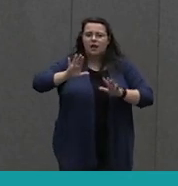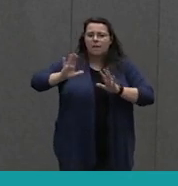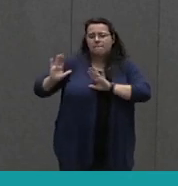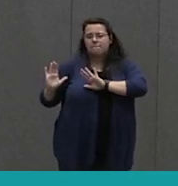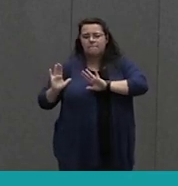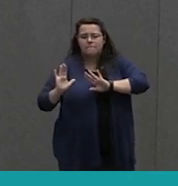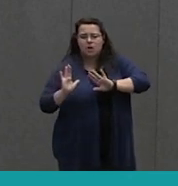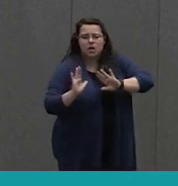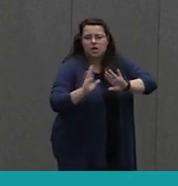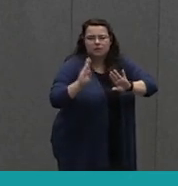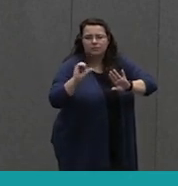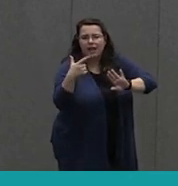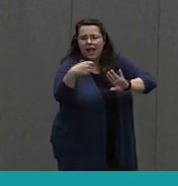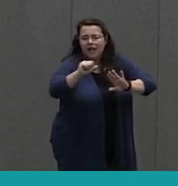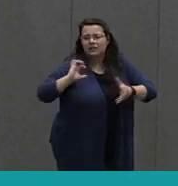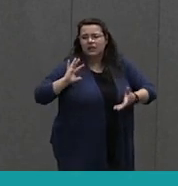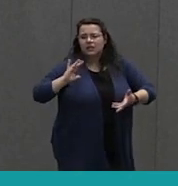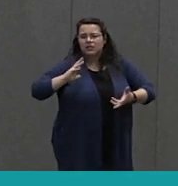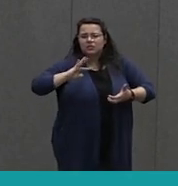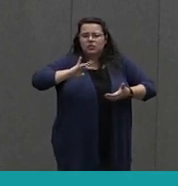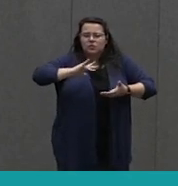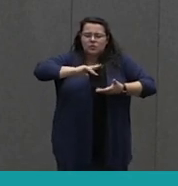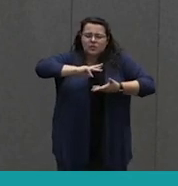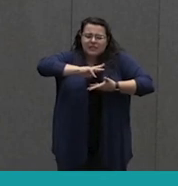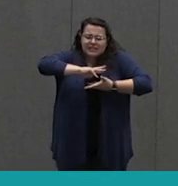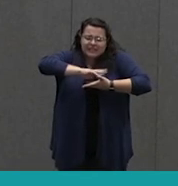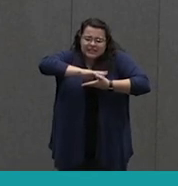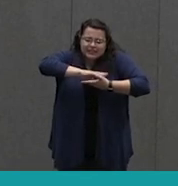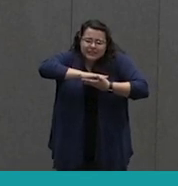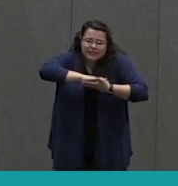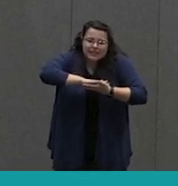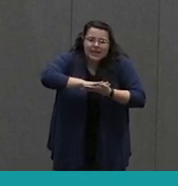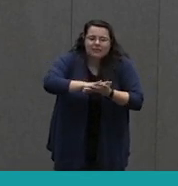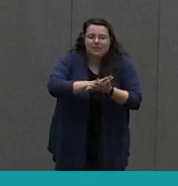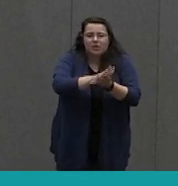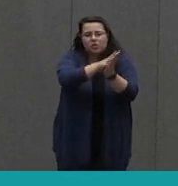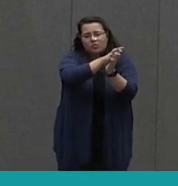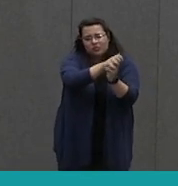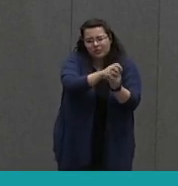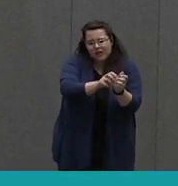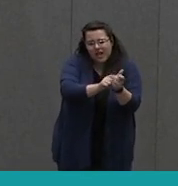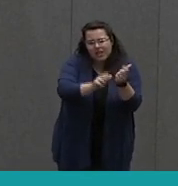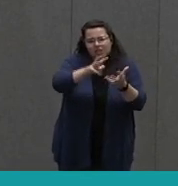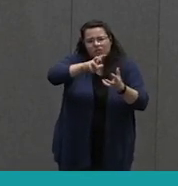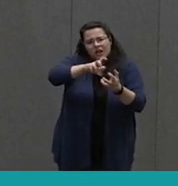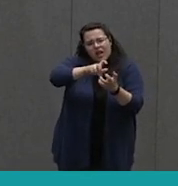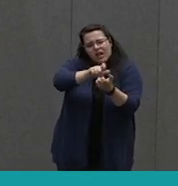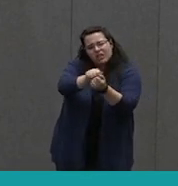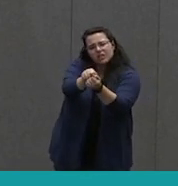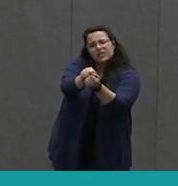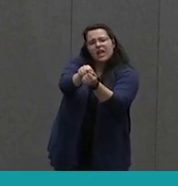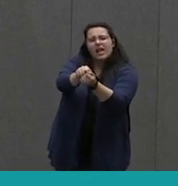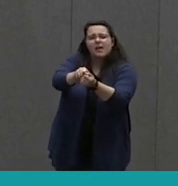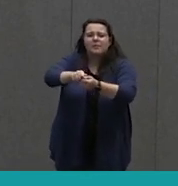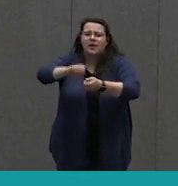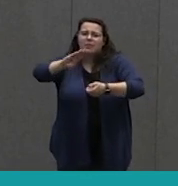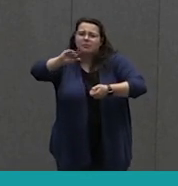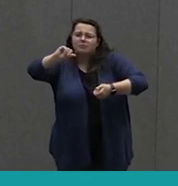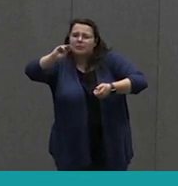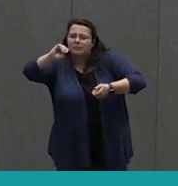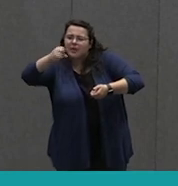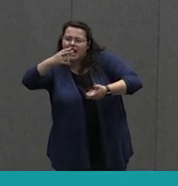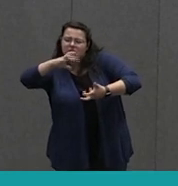describing words. And describing words say like, if something is